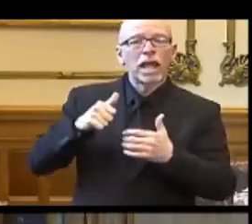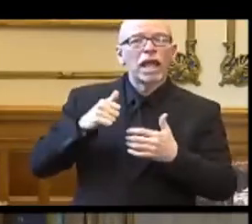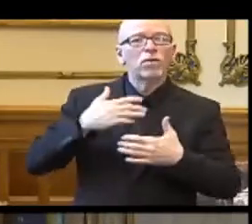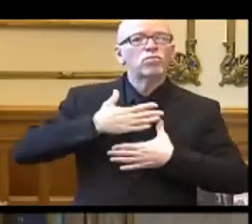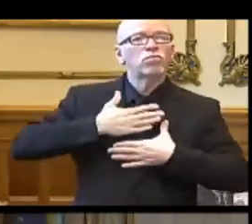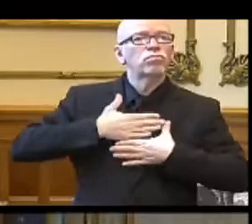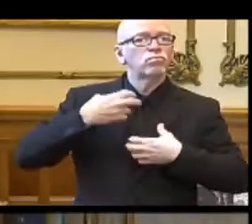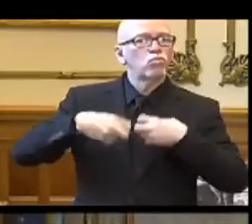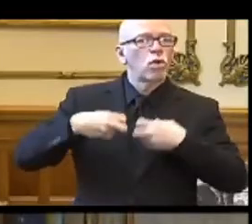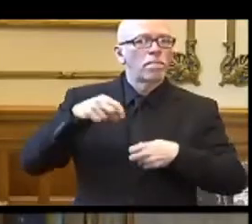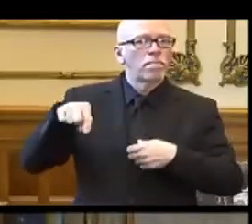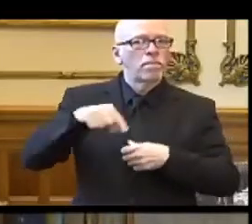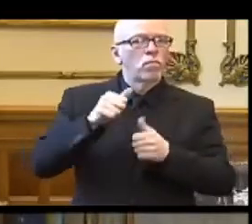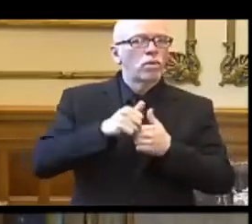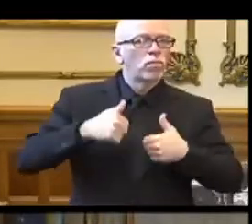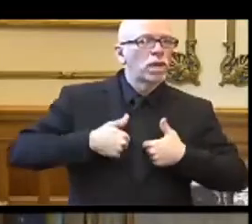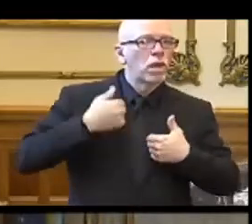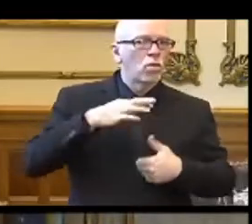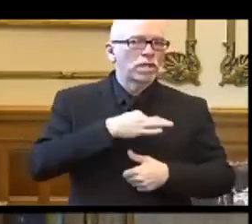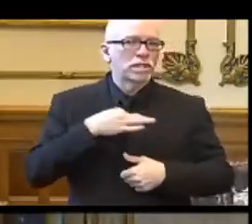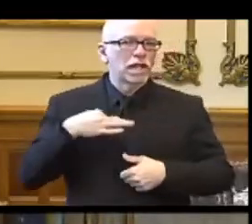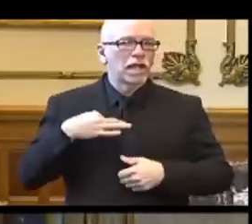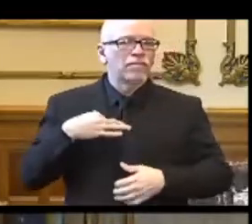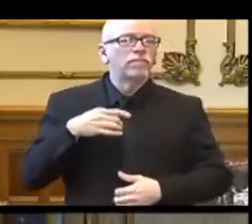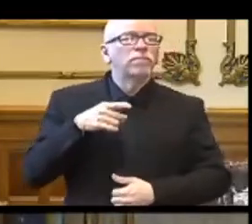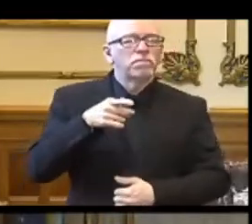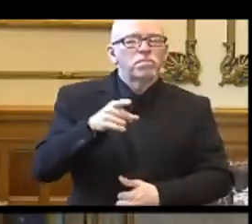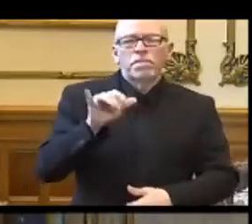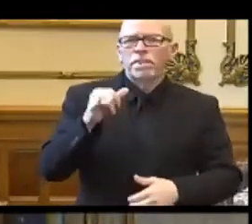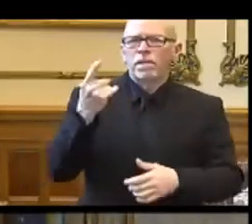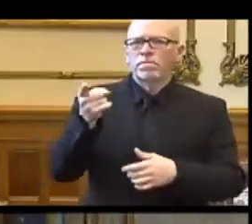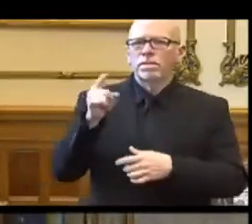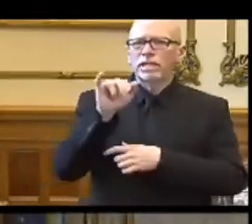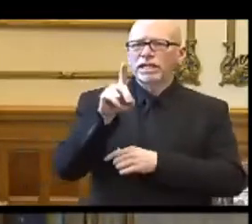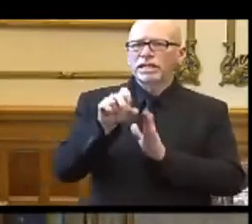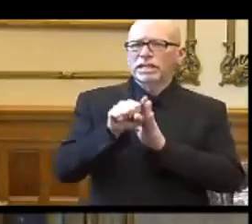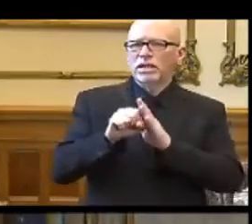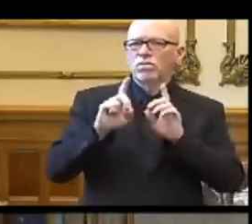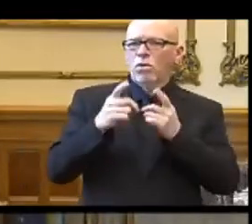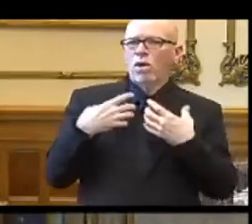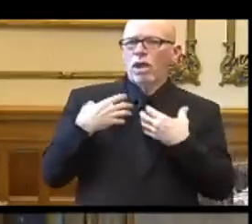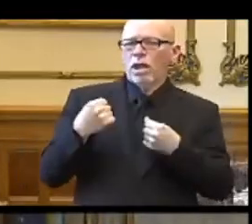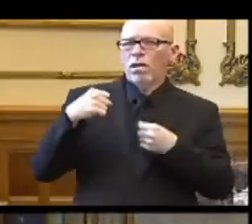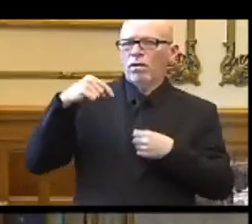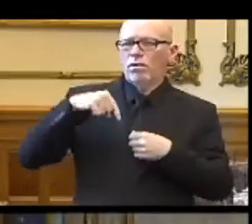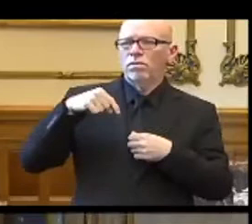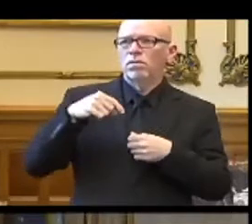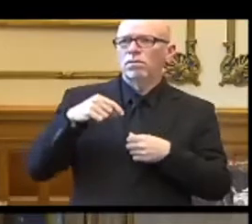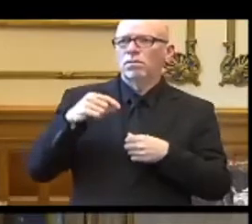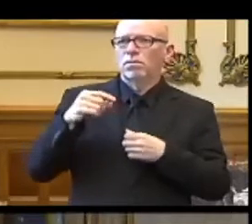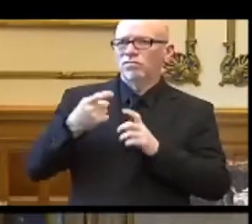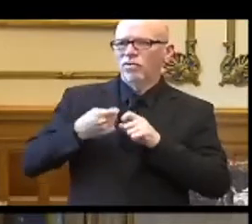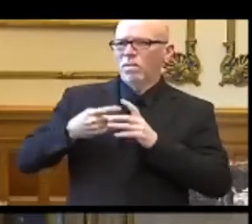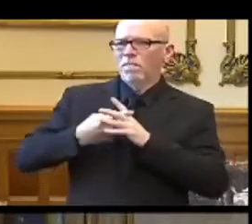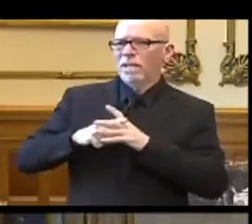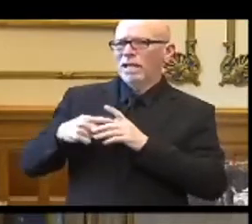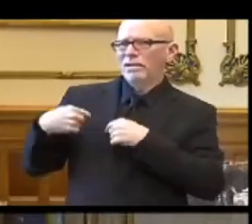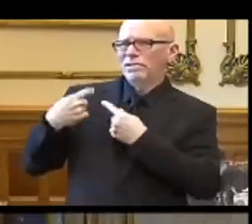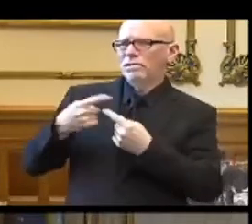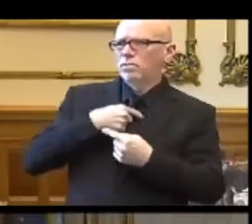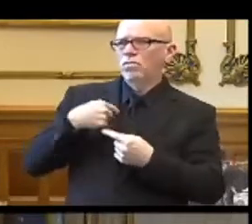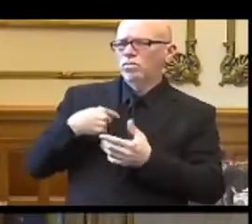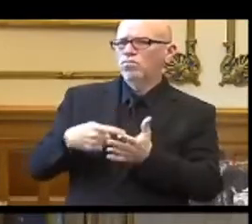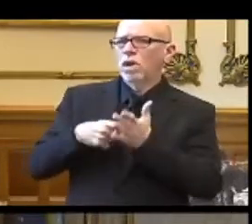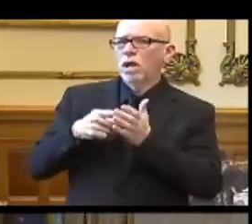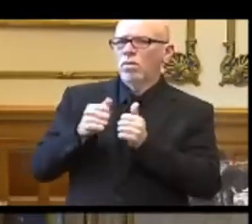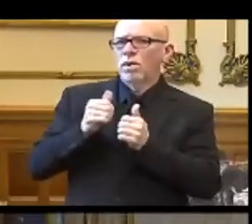illnesses among residents or staff. And this is something that the Indiana State Department of Health, from pretty much the very beginning, has required